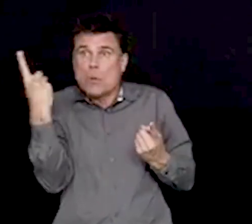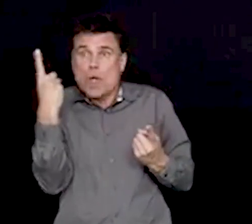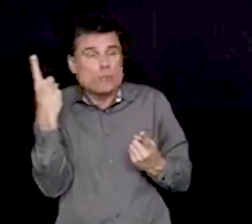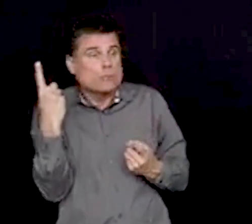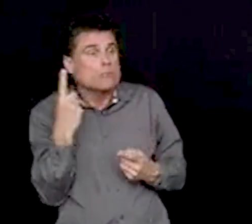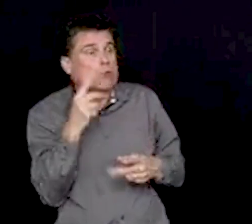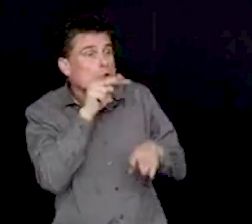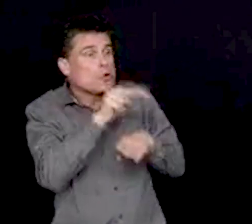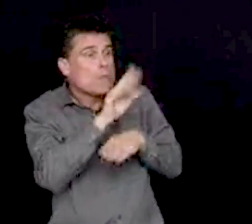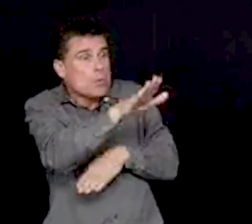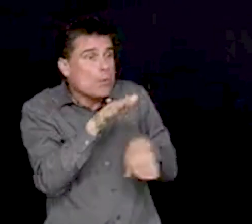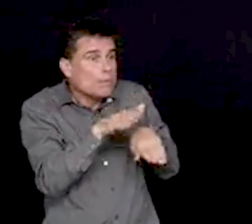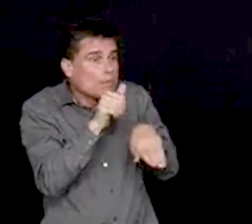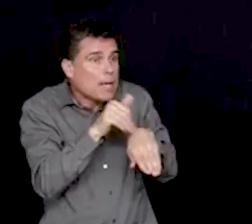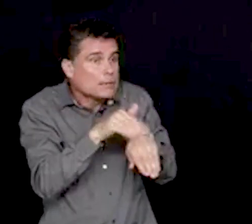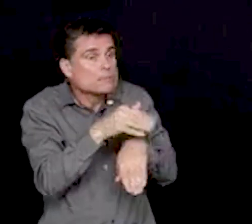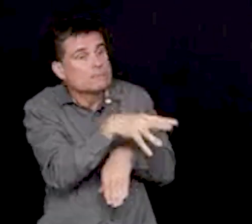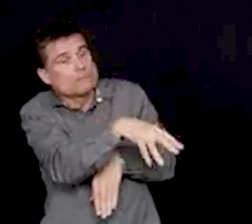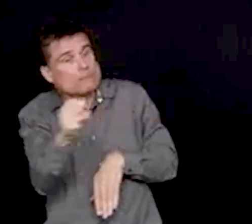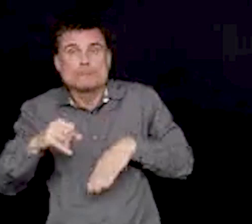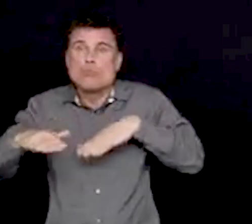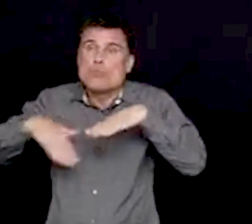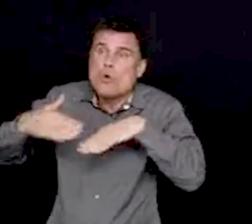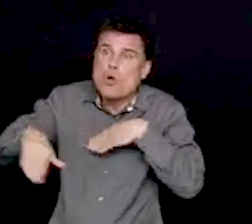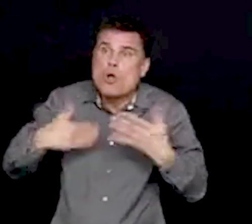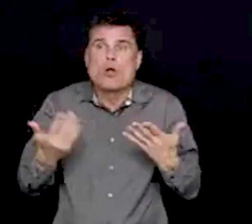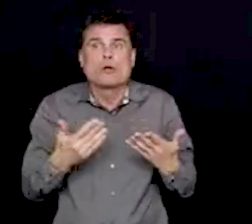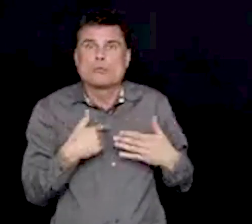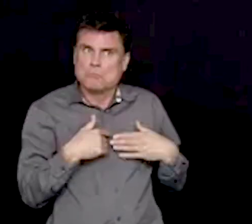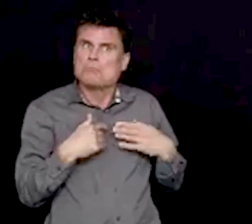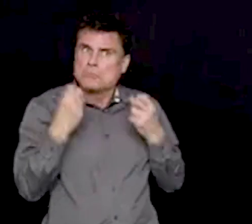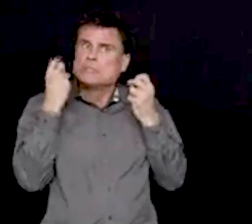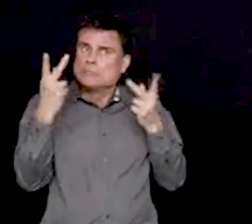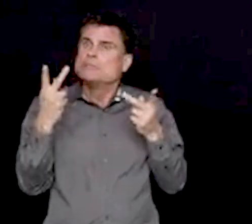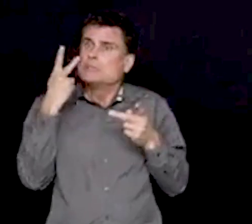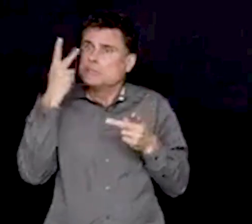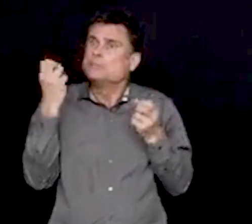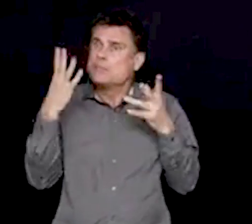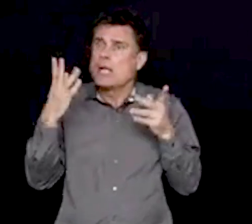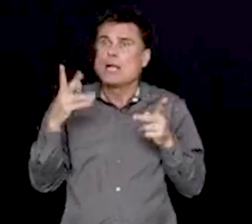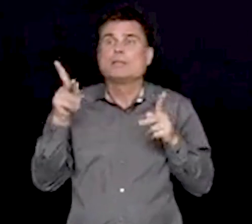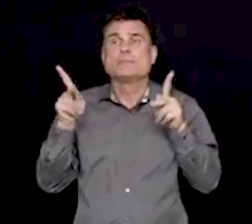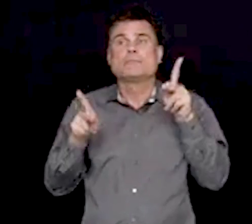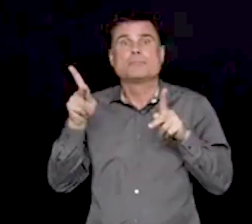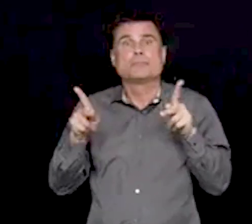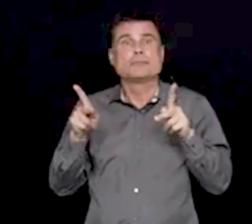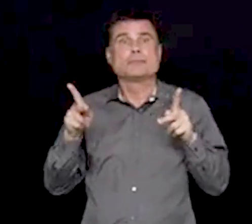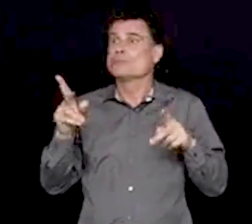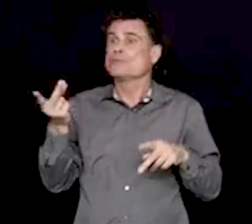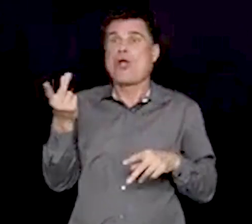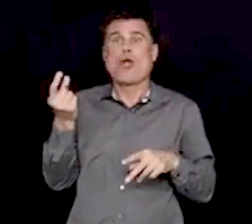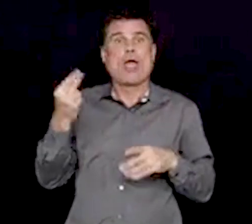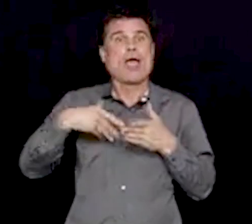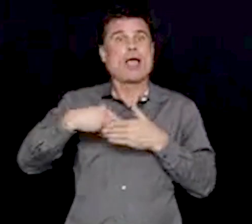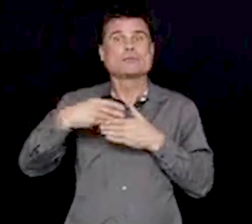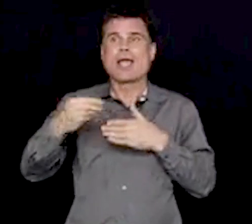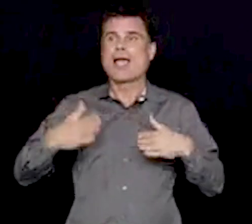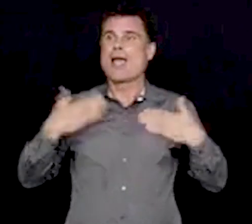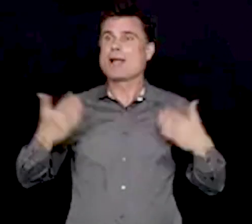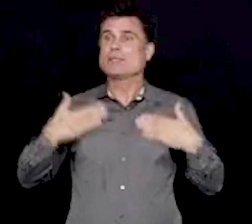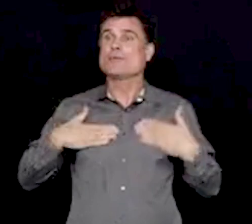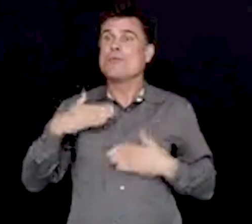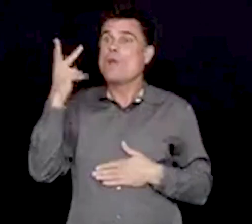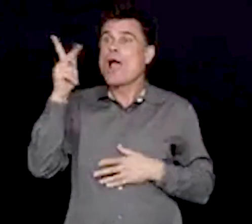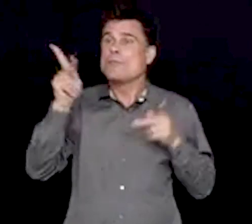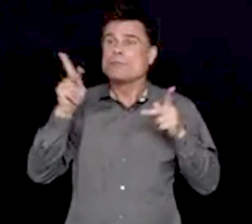very happy pets around these days because I think there's so many people at home with them. So I do believe that most people are doing the